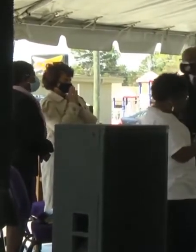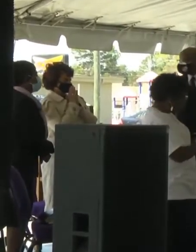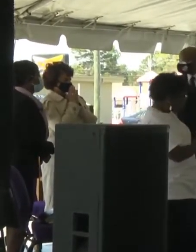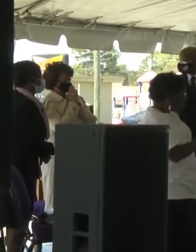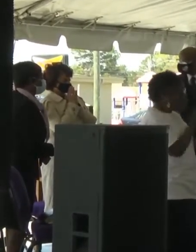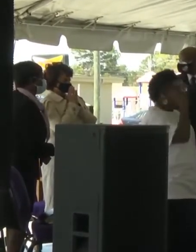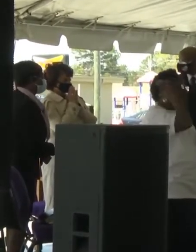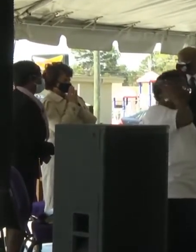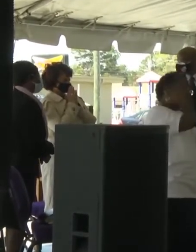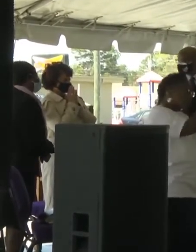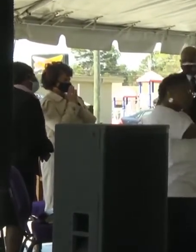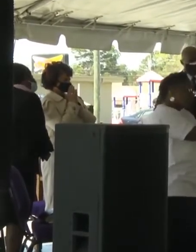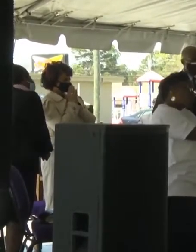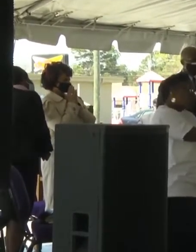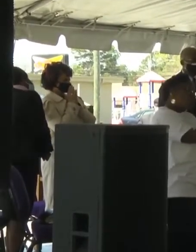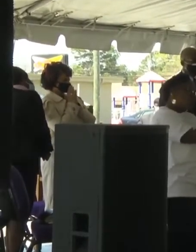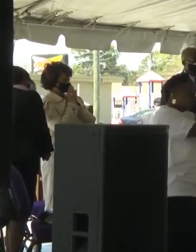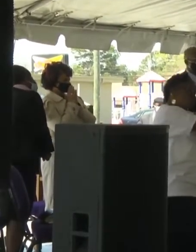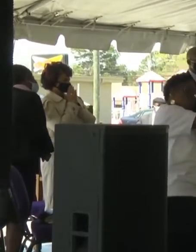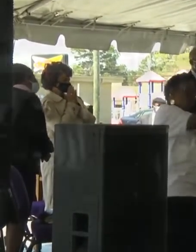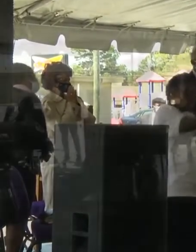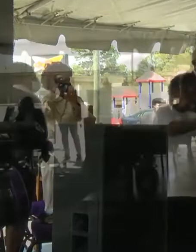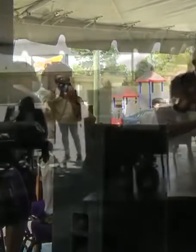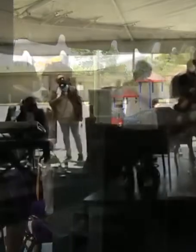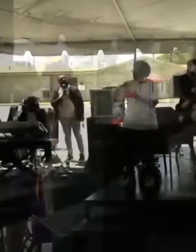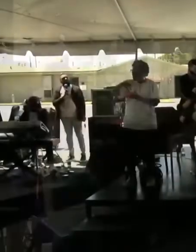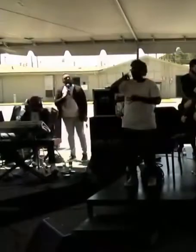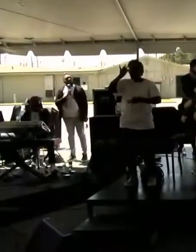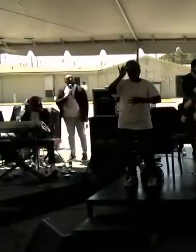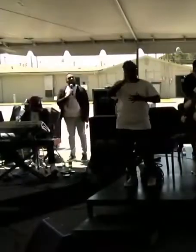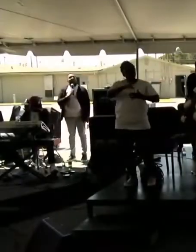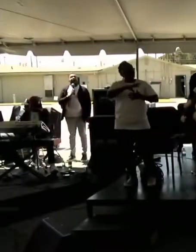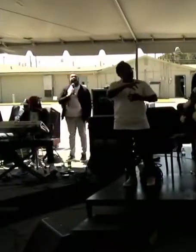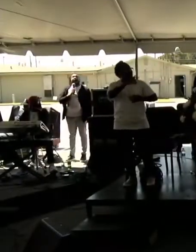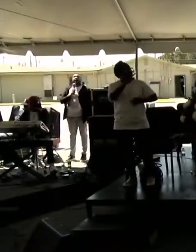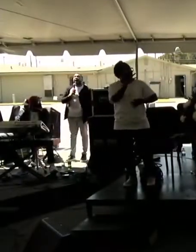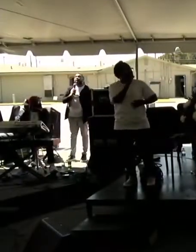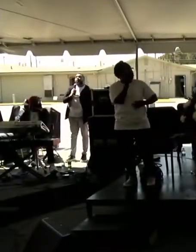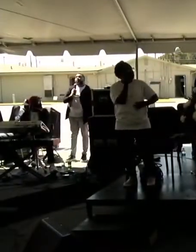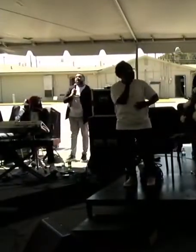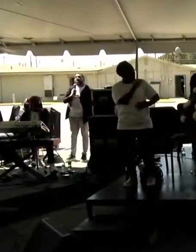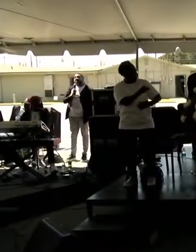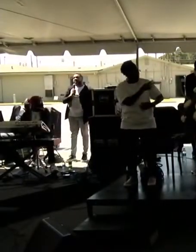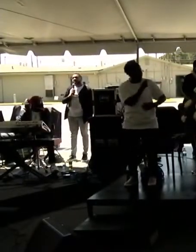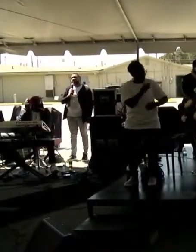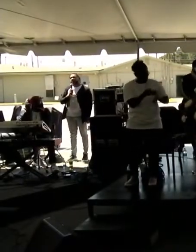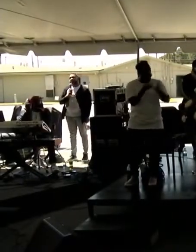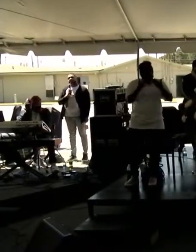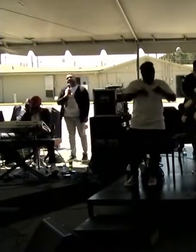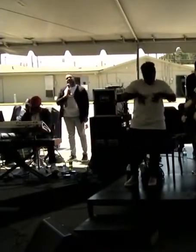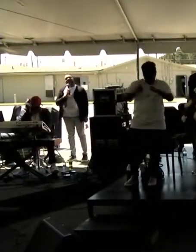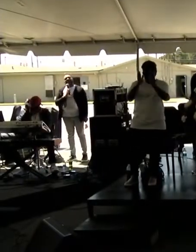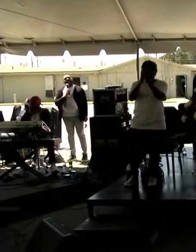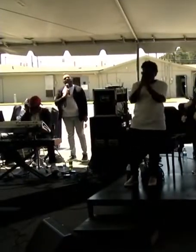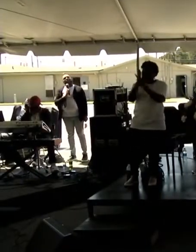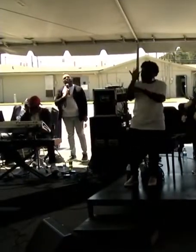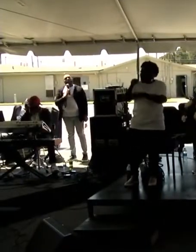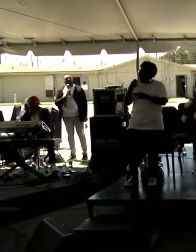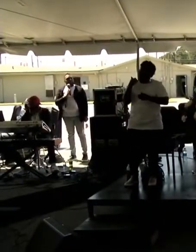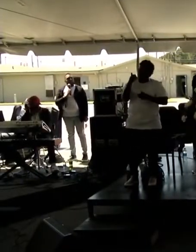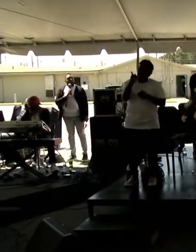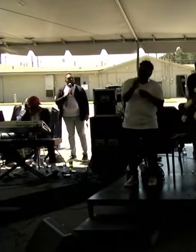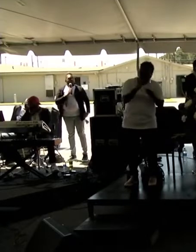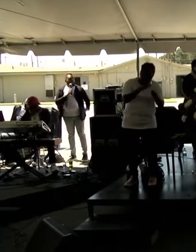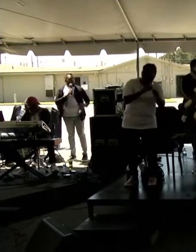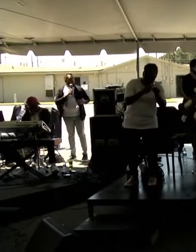soul. So if you are out there and you prayed that prayer, call us at the number on the screen. And we'll be